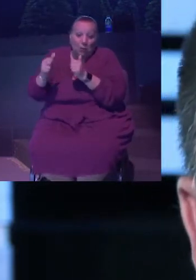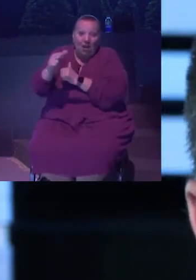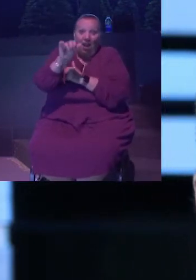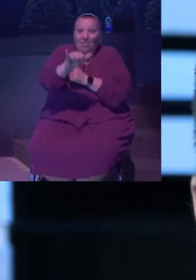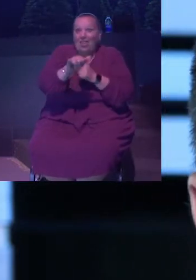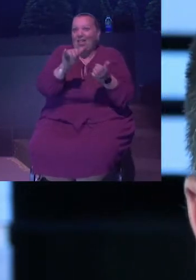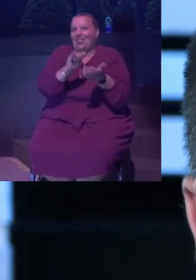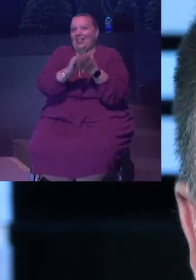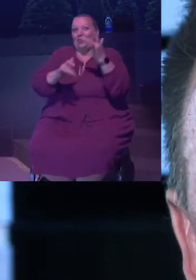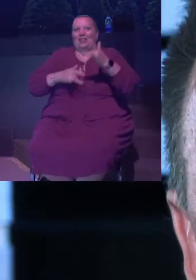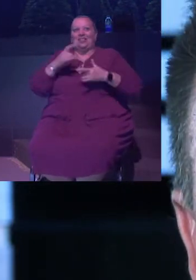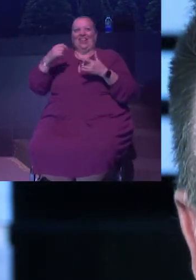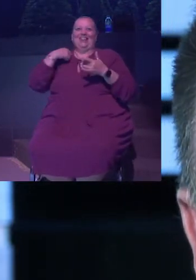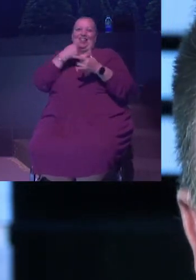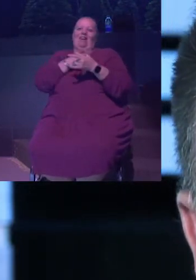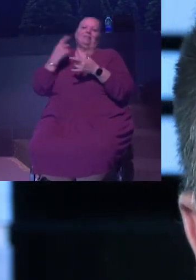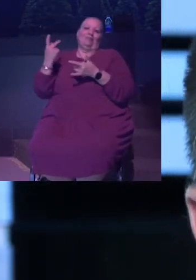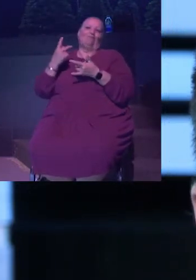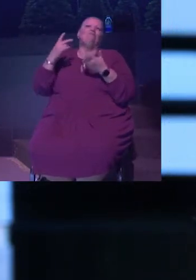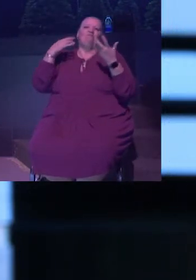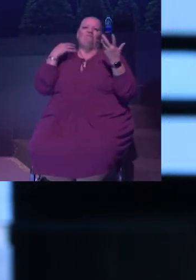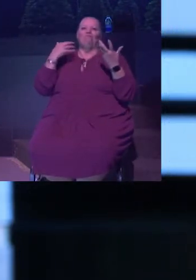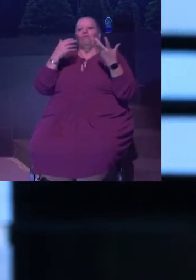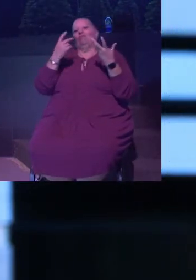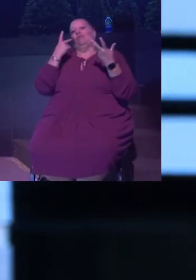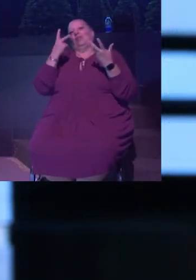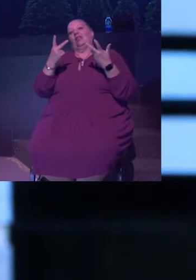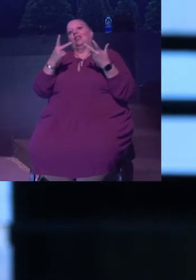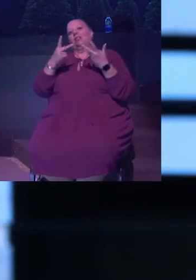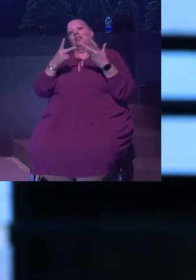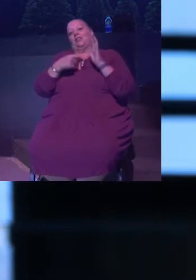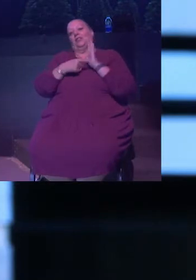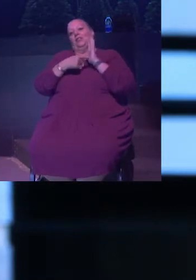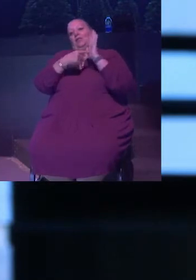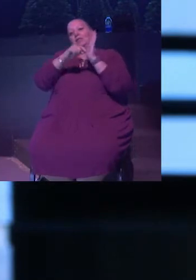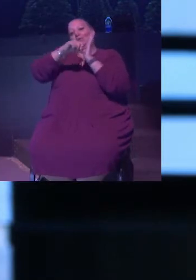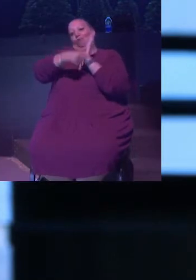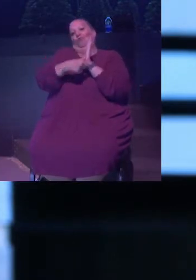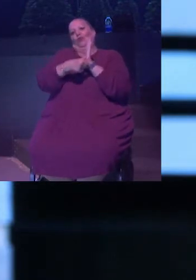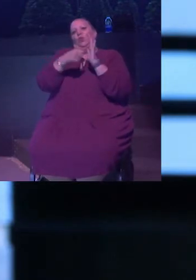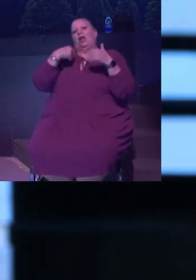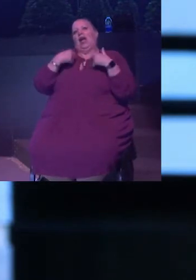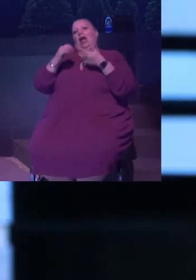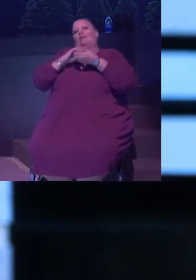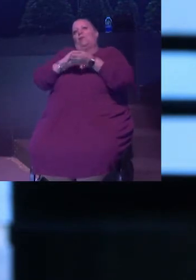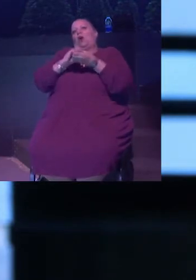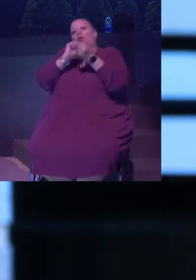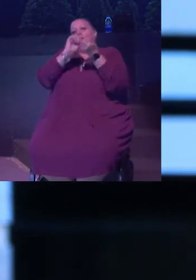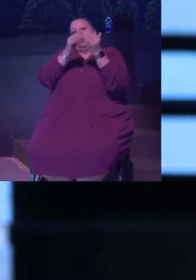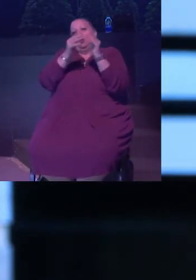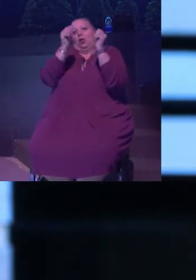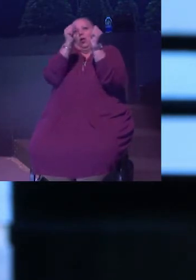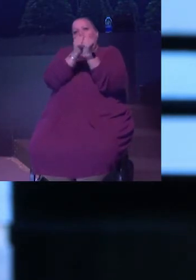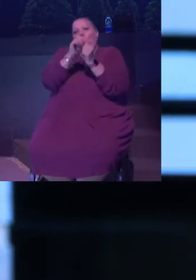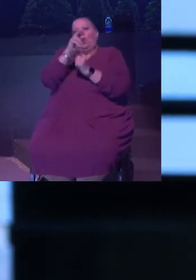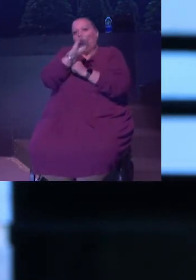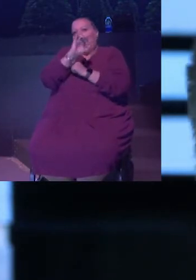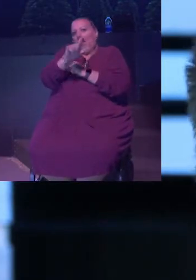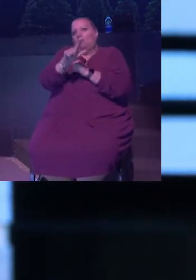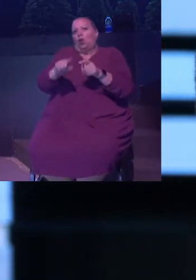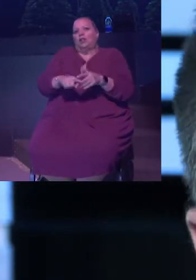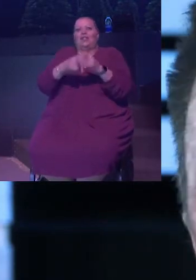that, that's what excites us is the footprint that we have as a partner with Community, with the Cannonball